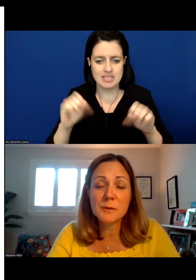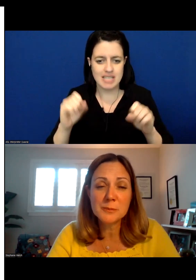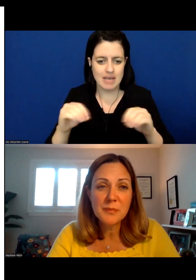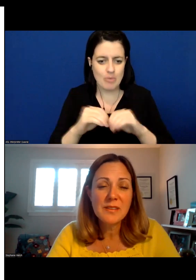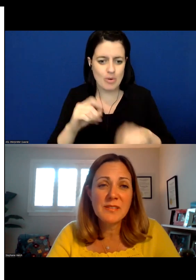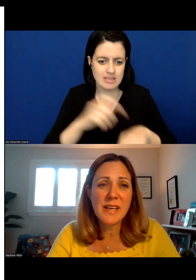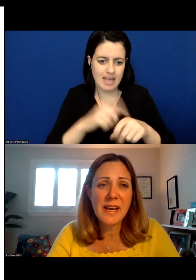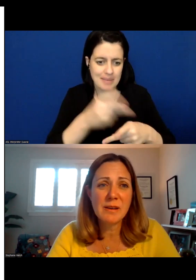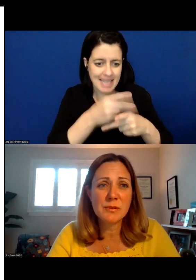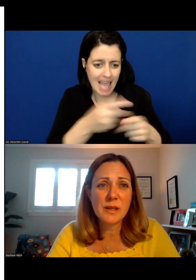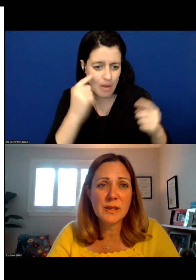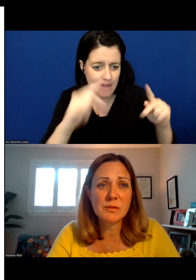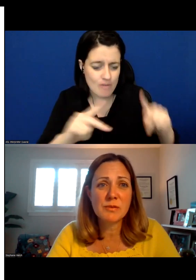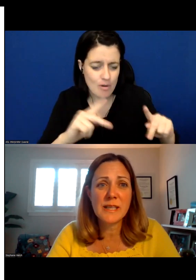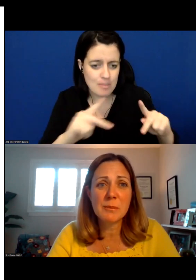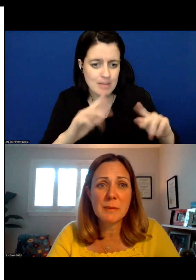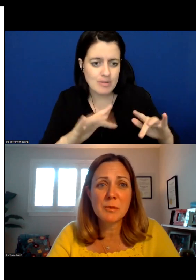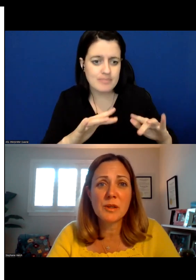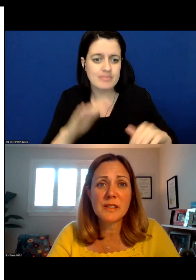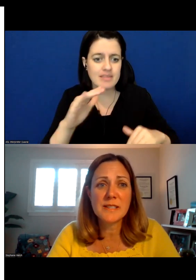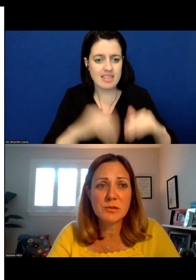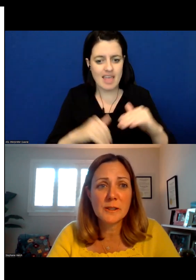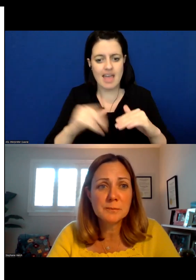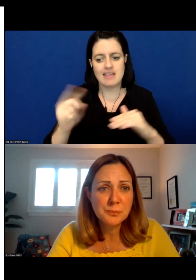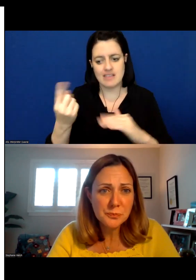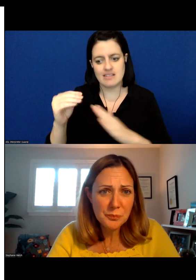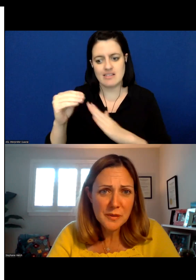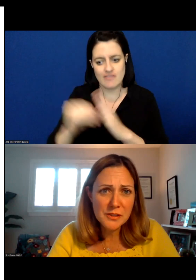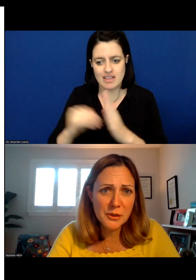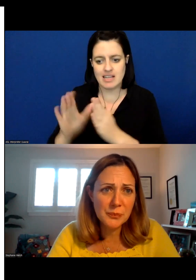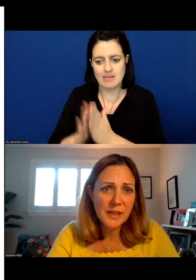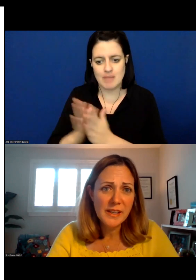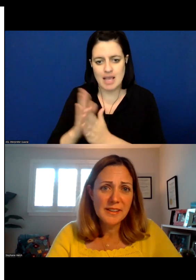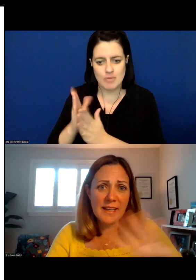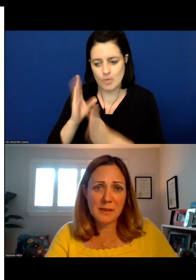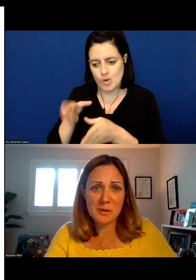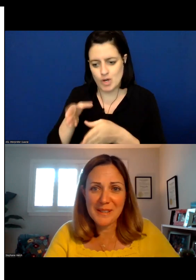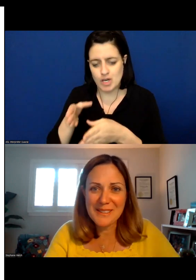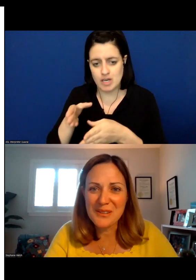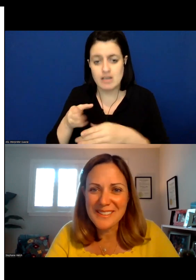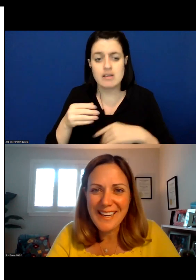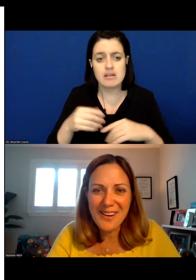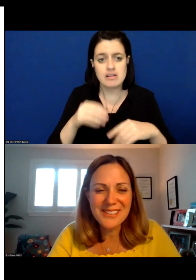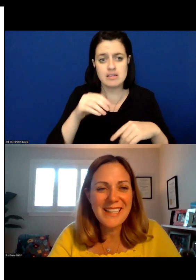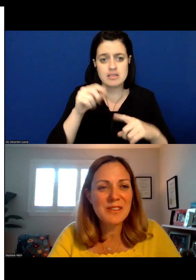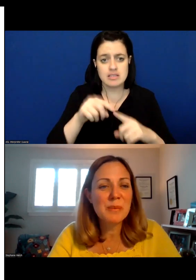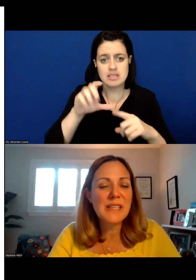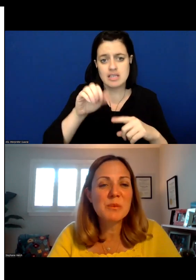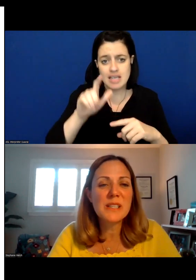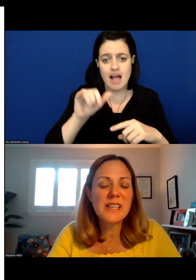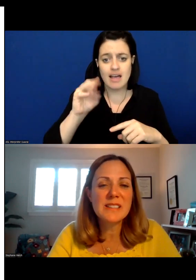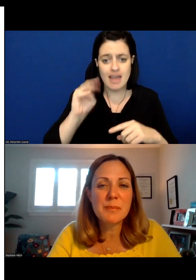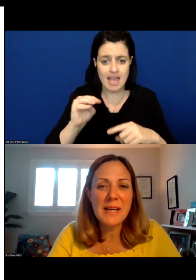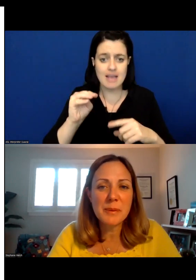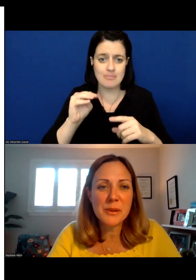for people than they have filling out paperwork, etc. So CalAIM could be a different day altogether, but